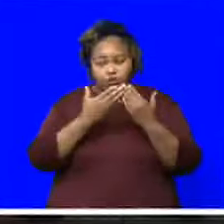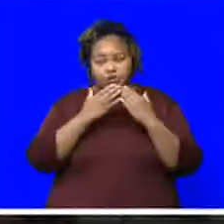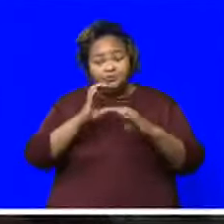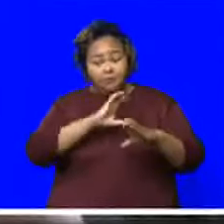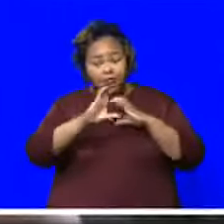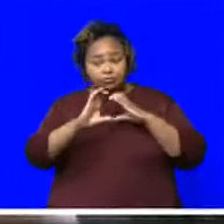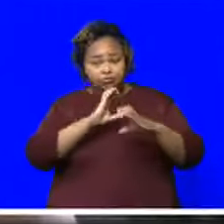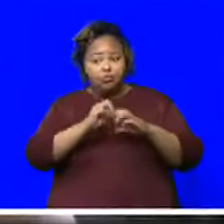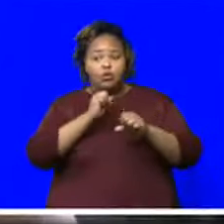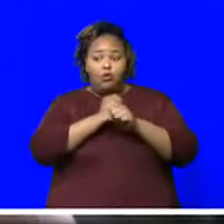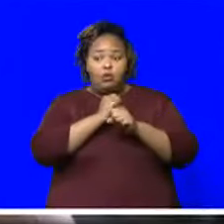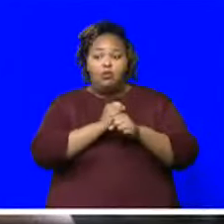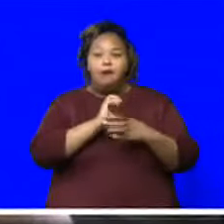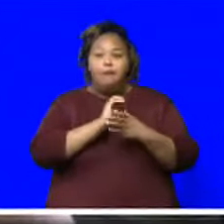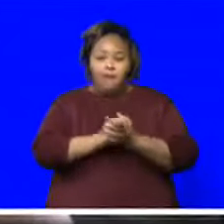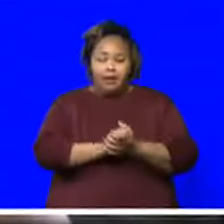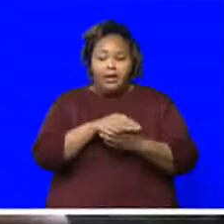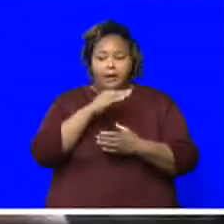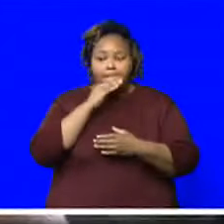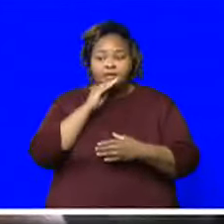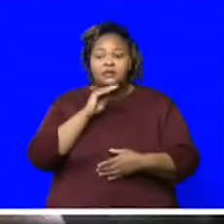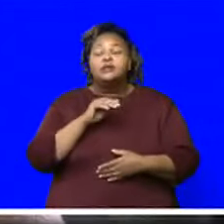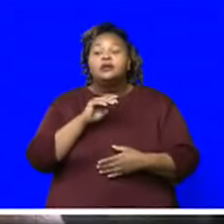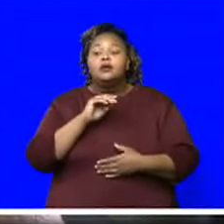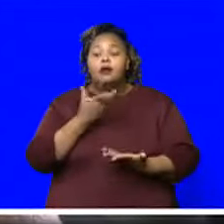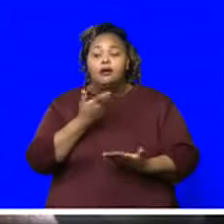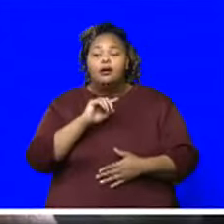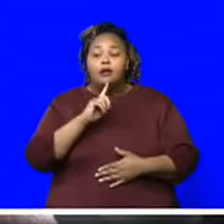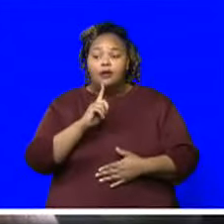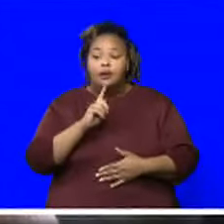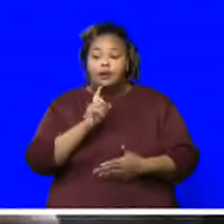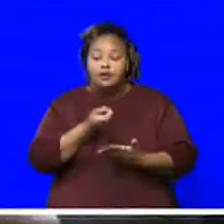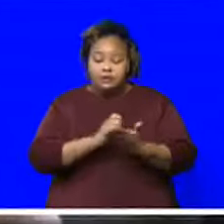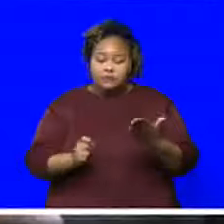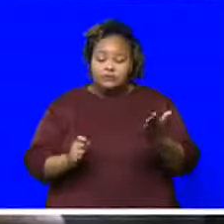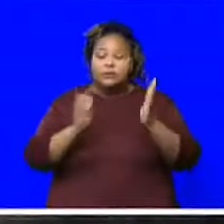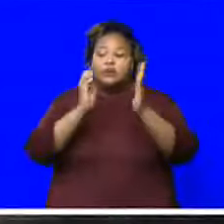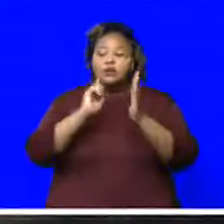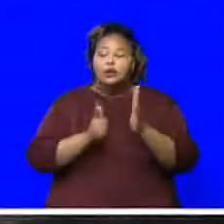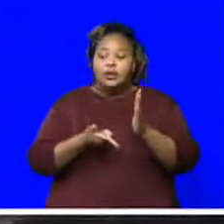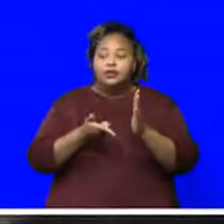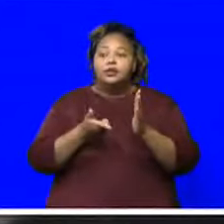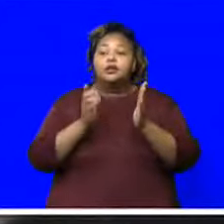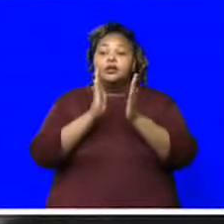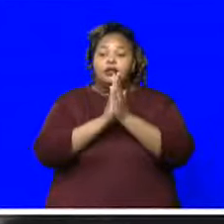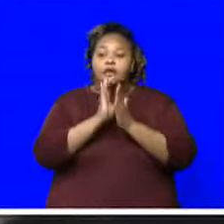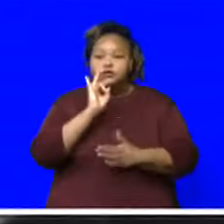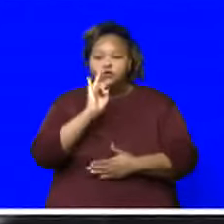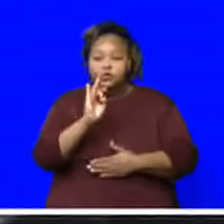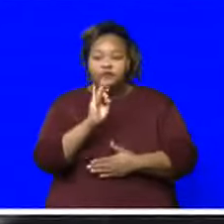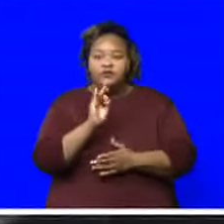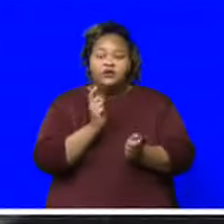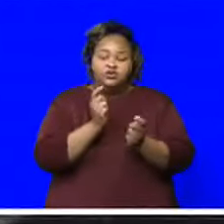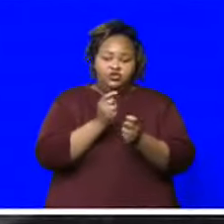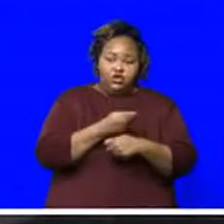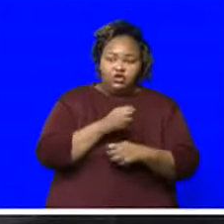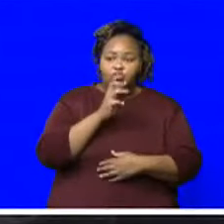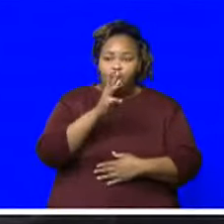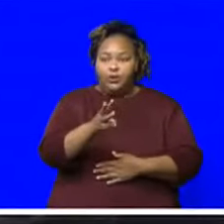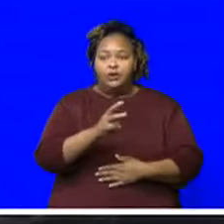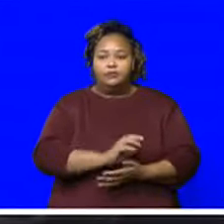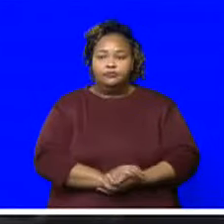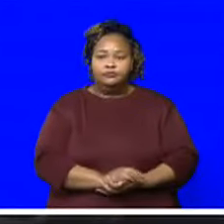Senior Certificate for Grade 12, known as Matric, in the country will be offered. The outcomes of the engagements with the Department